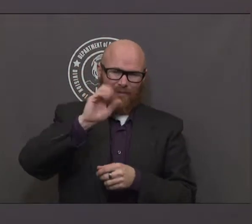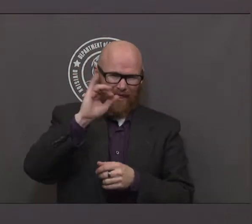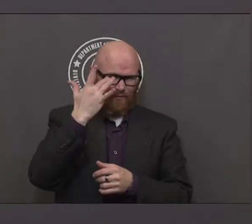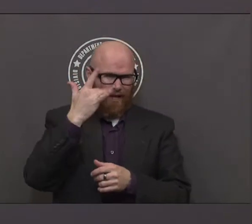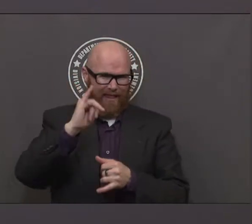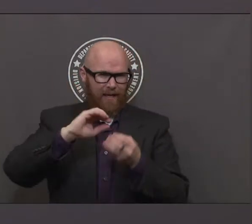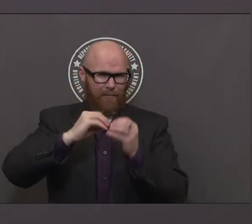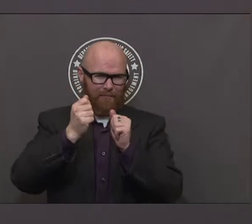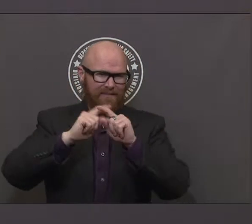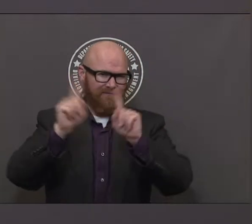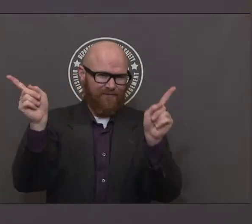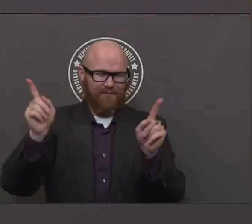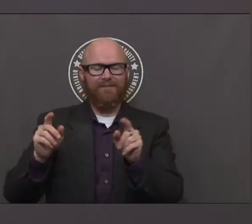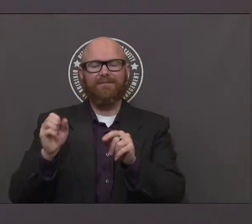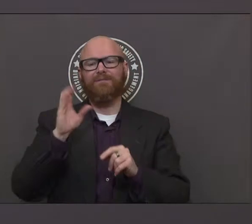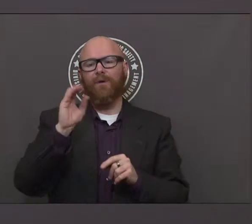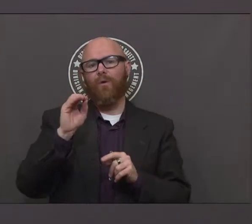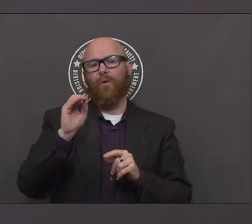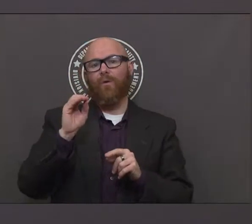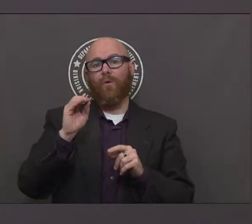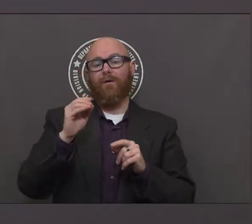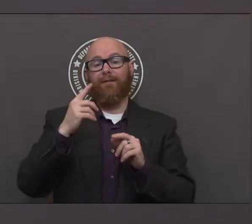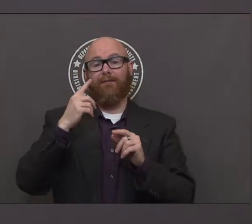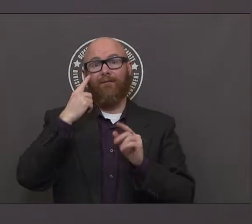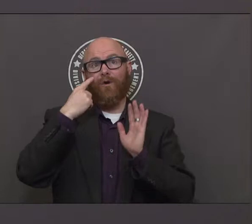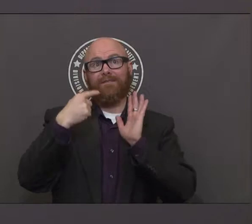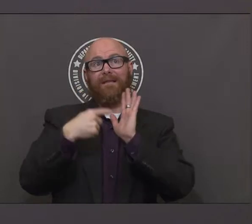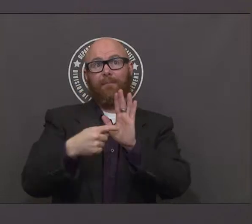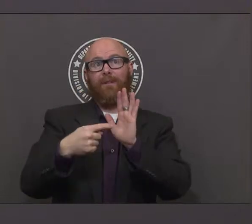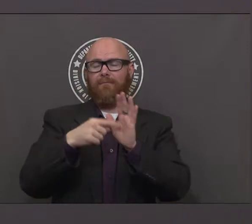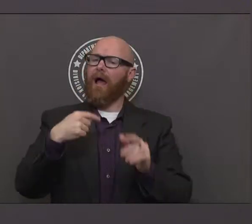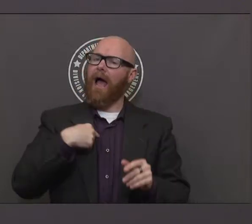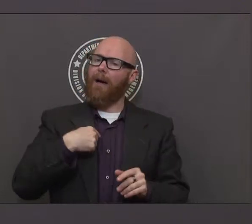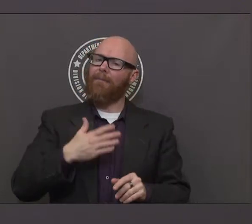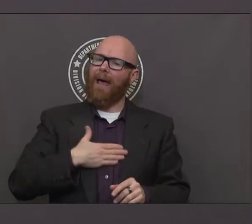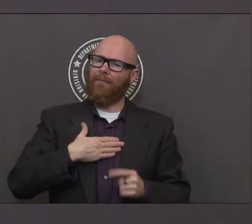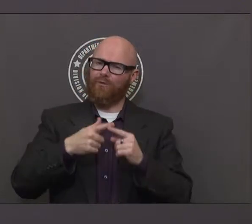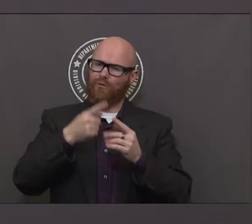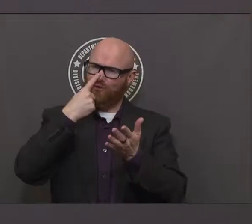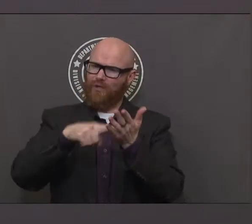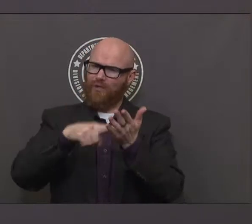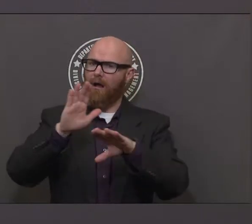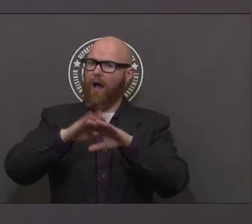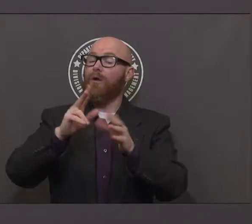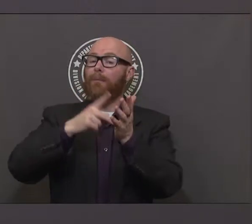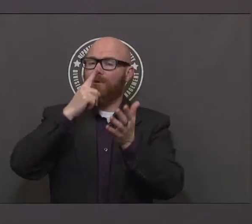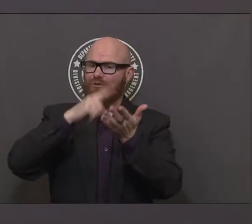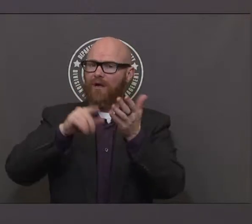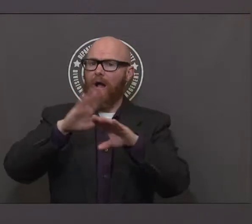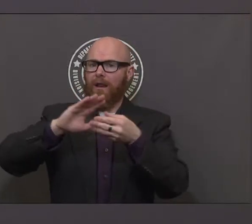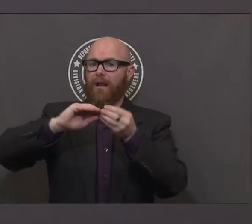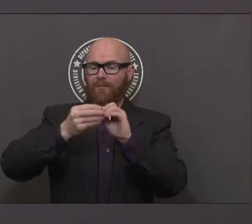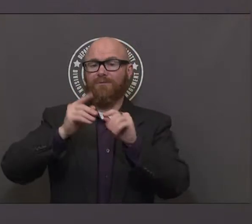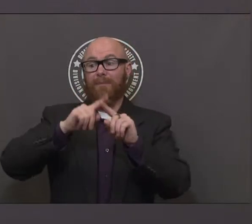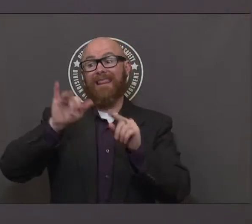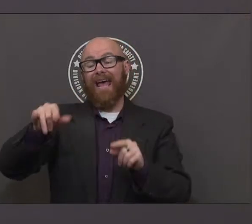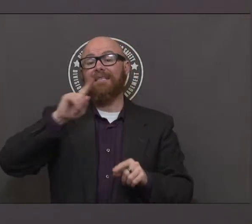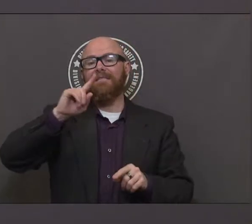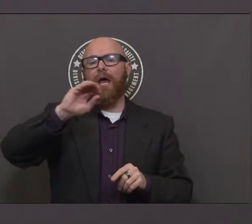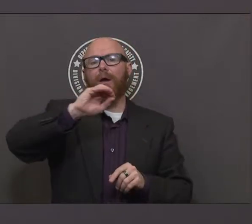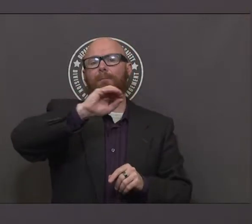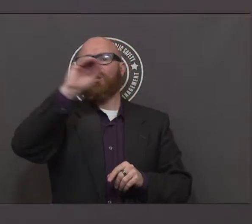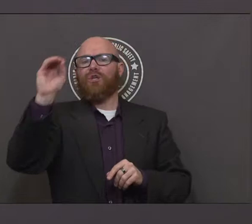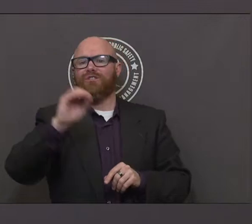numbers, and that is that our population, I believe, and I'm happy to check on those numbers, that number is a percent of